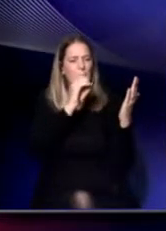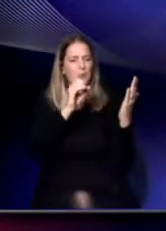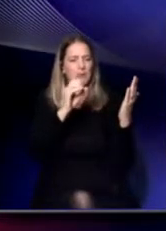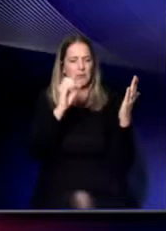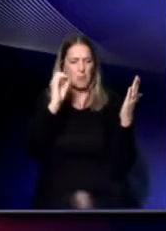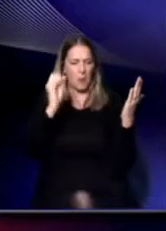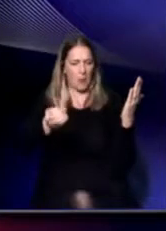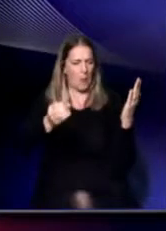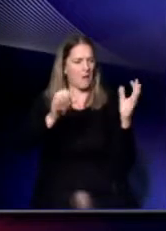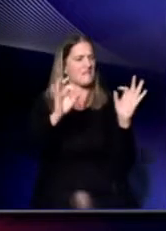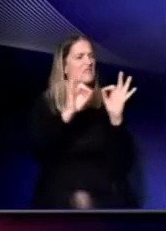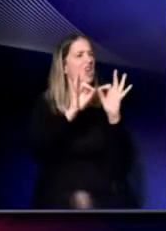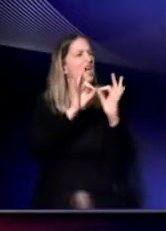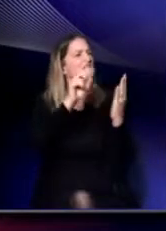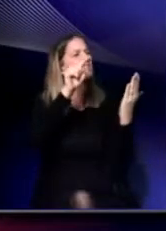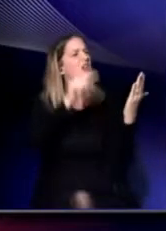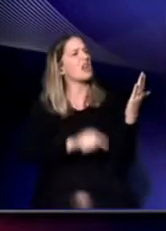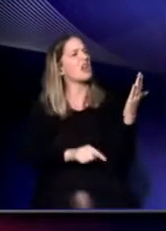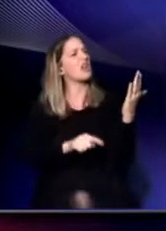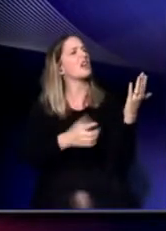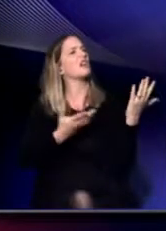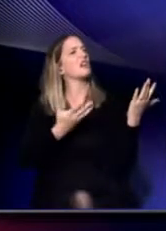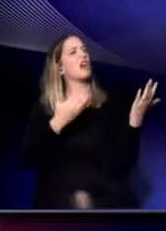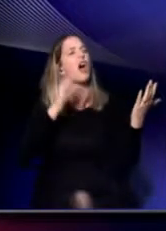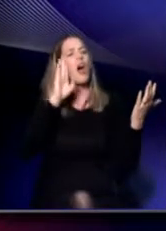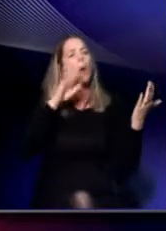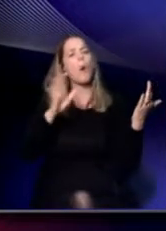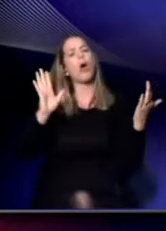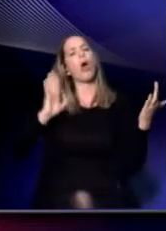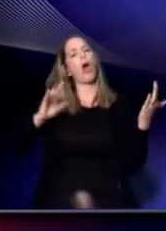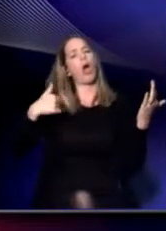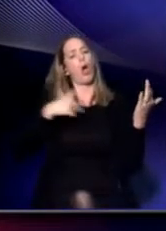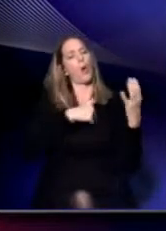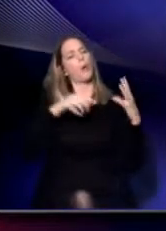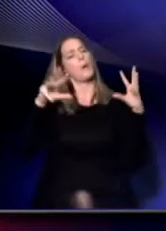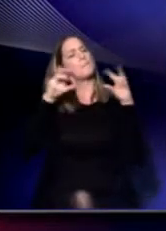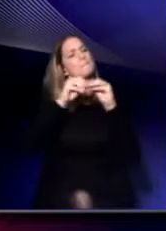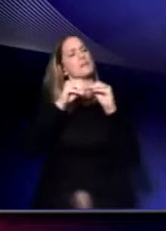reason for that? I know in years past, we have met in Flagstaff.